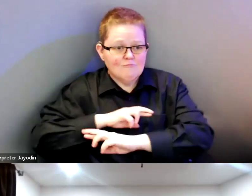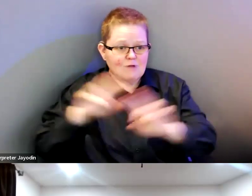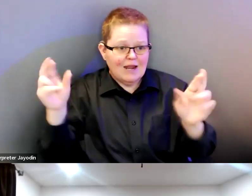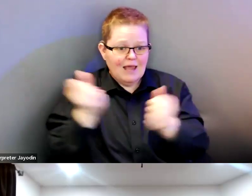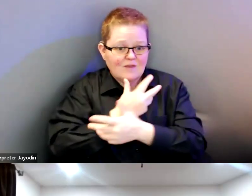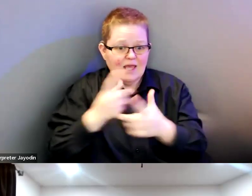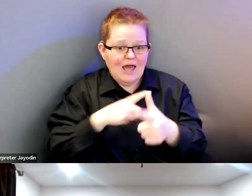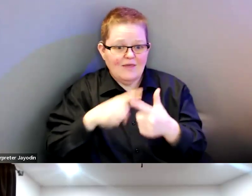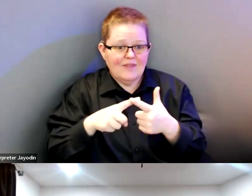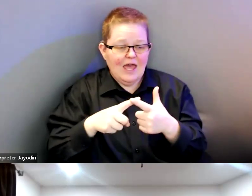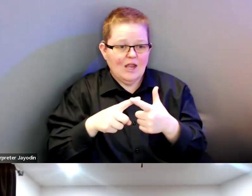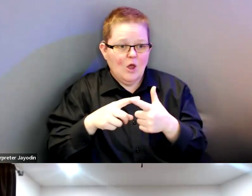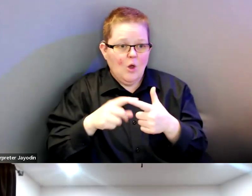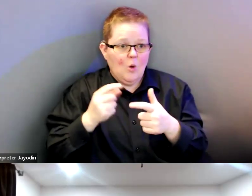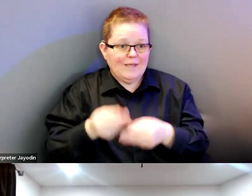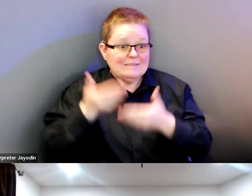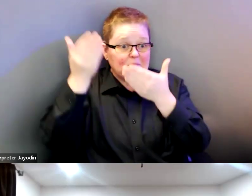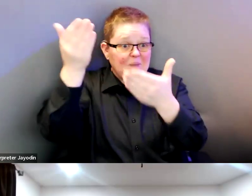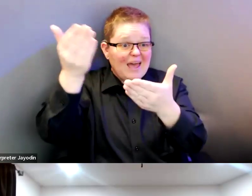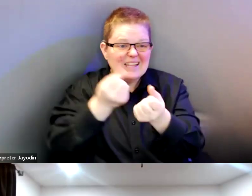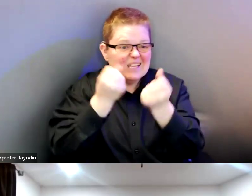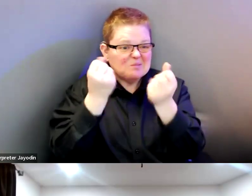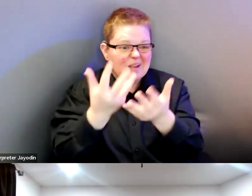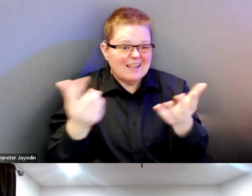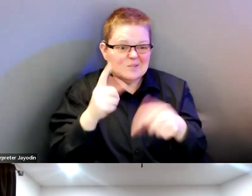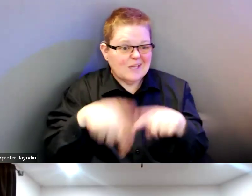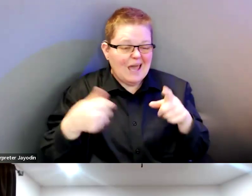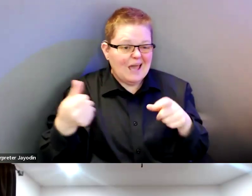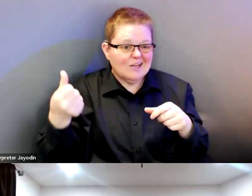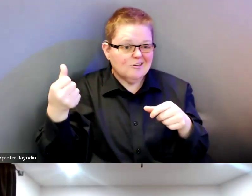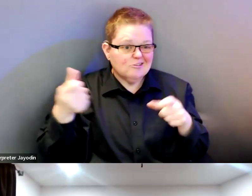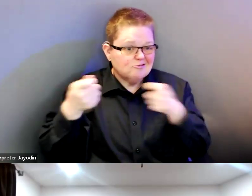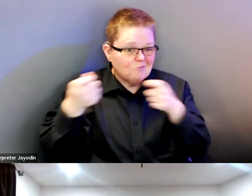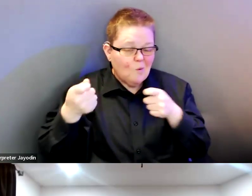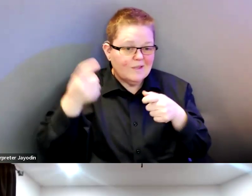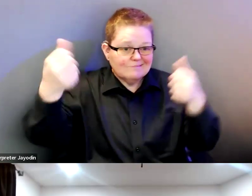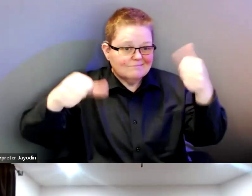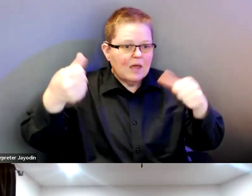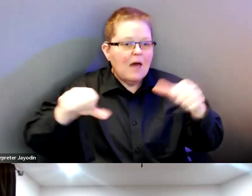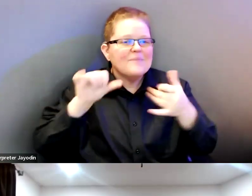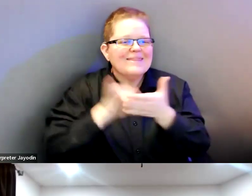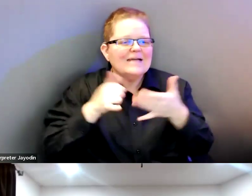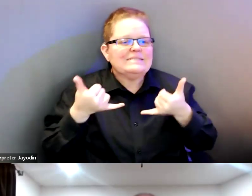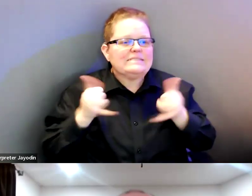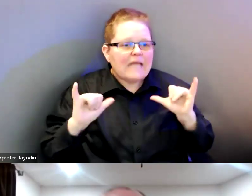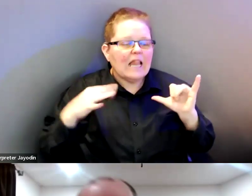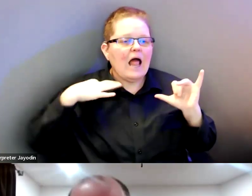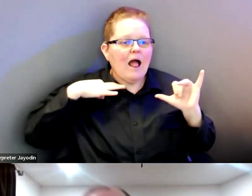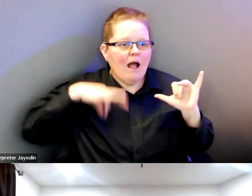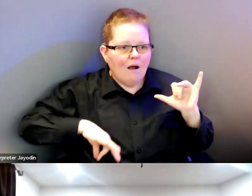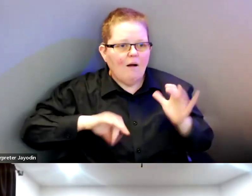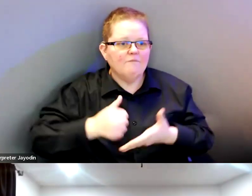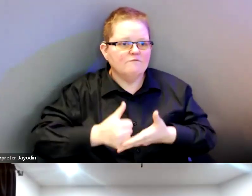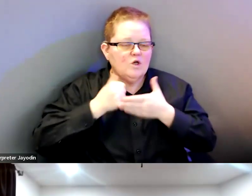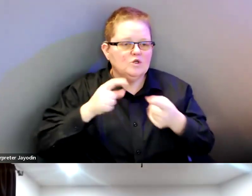things out of our control, political wins, whatever it is, that is still helpful, in my opinion, to the open